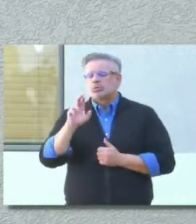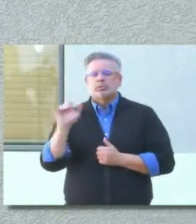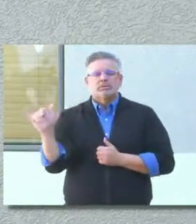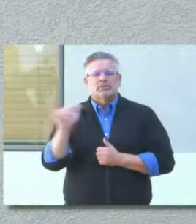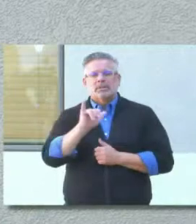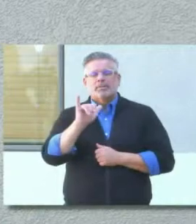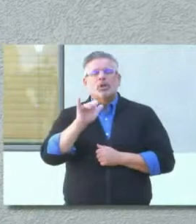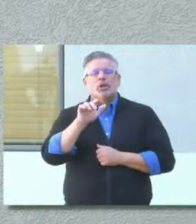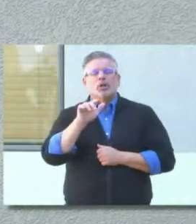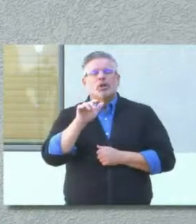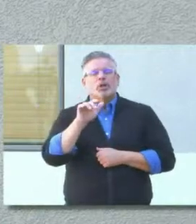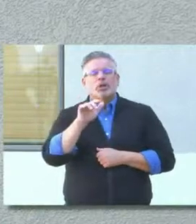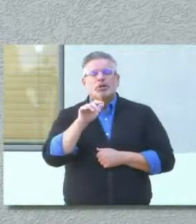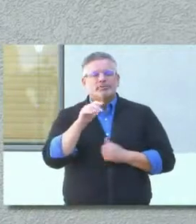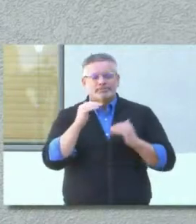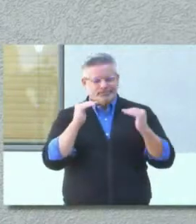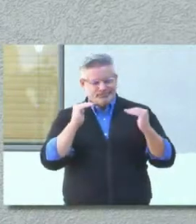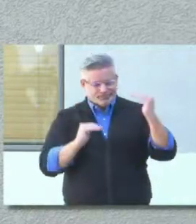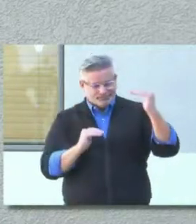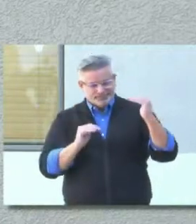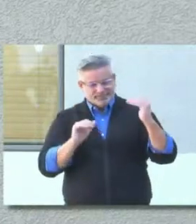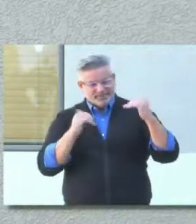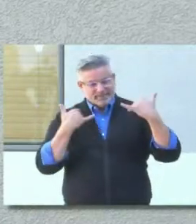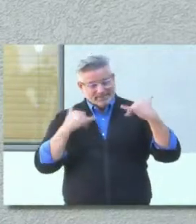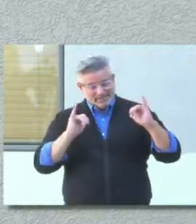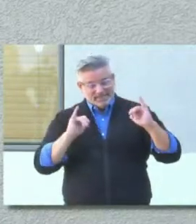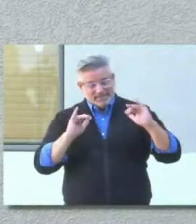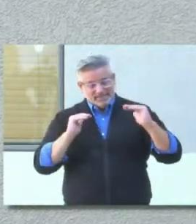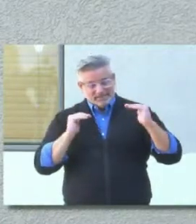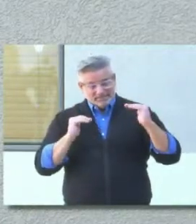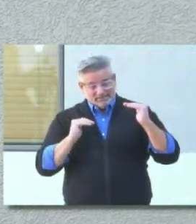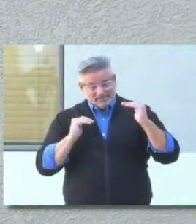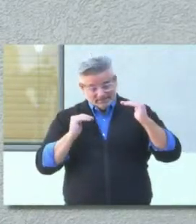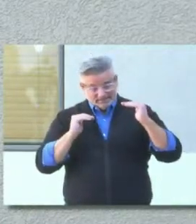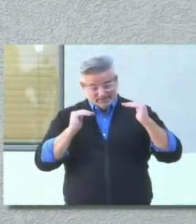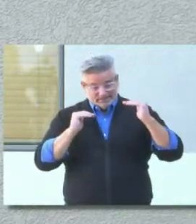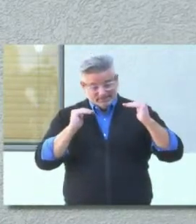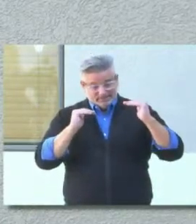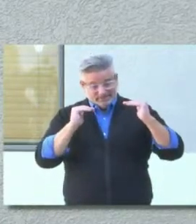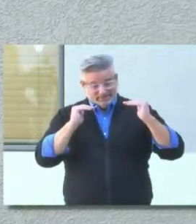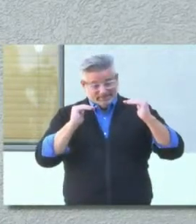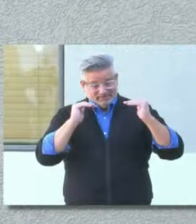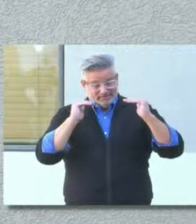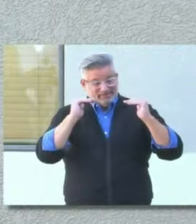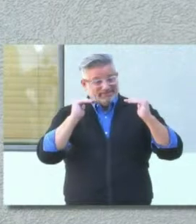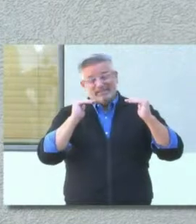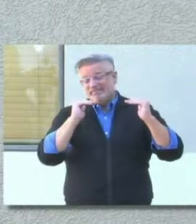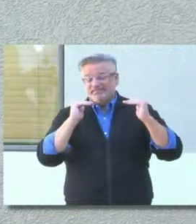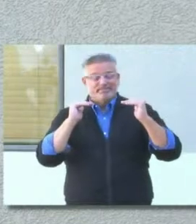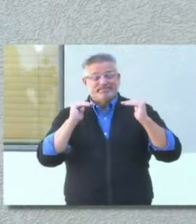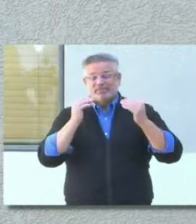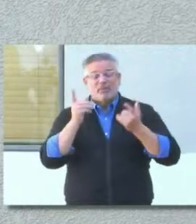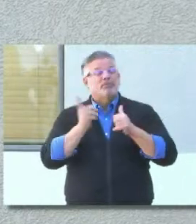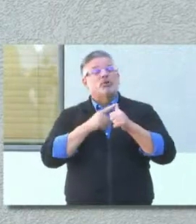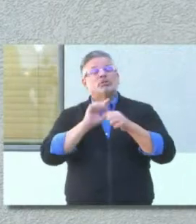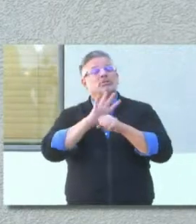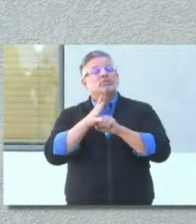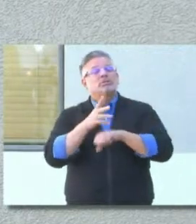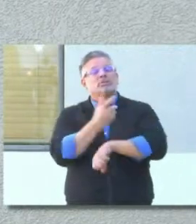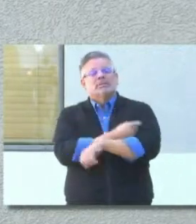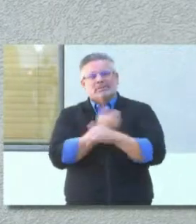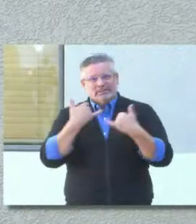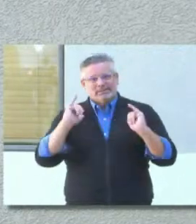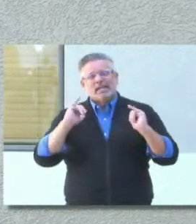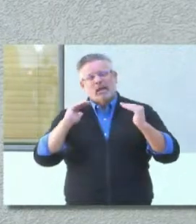similar gaps that persisted, that were closed with our initial vaccine efforts, they